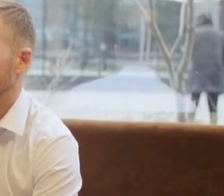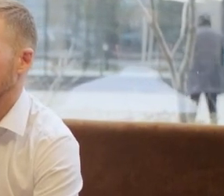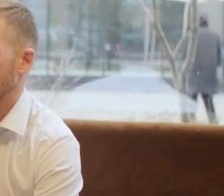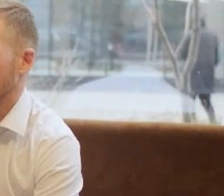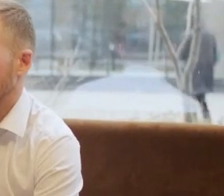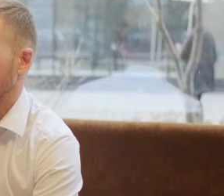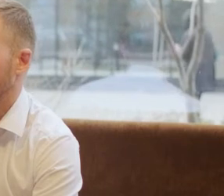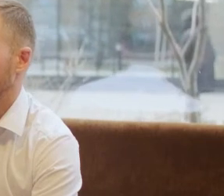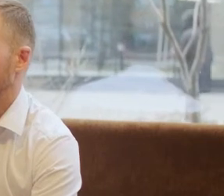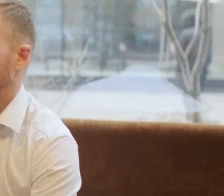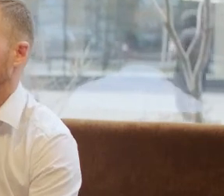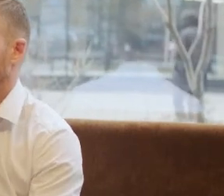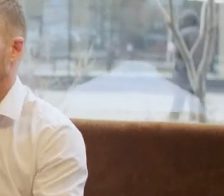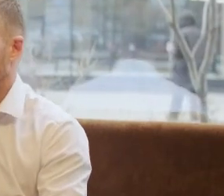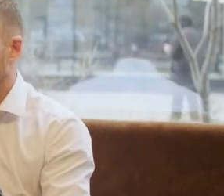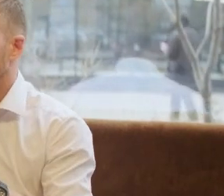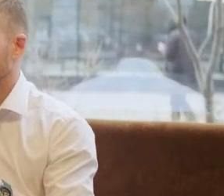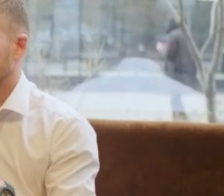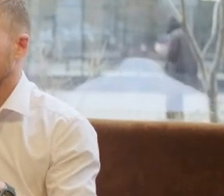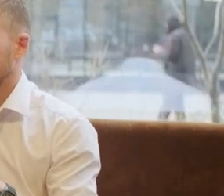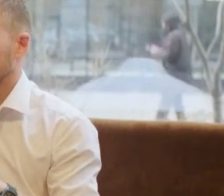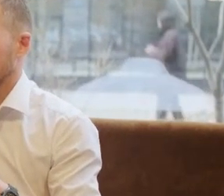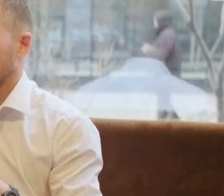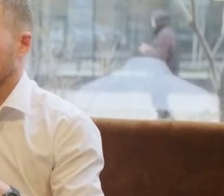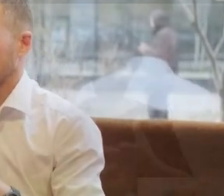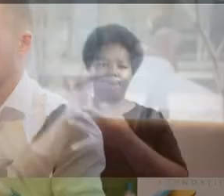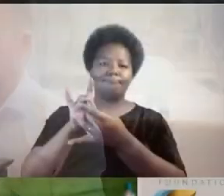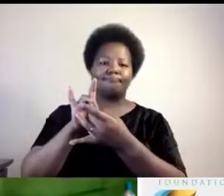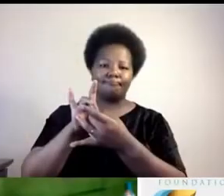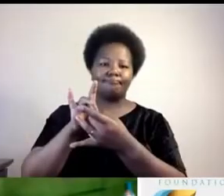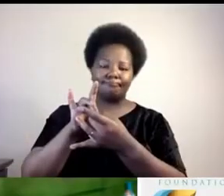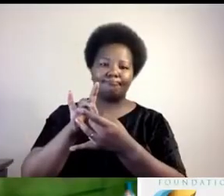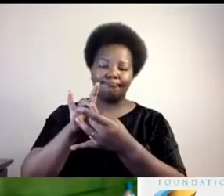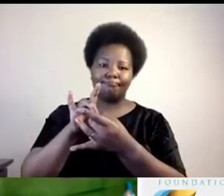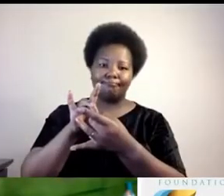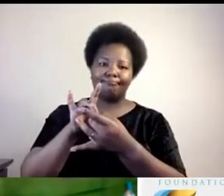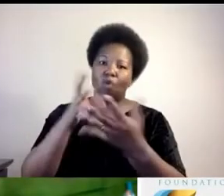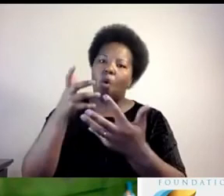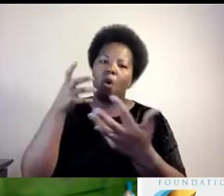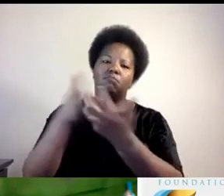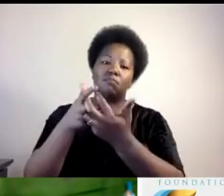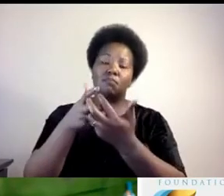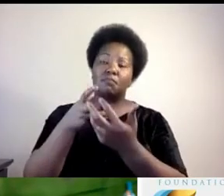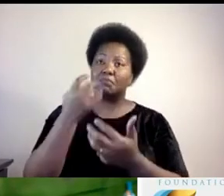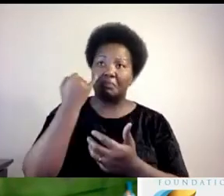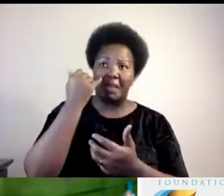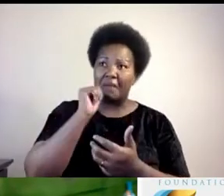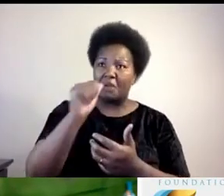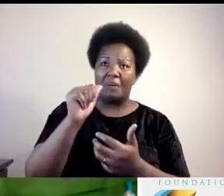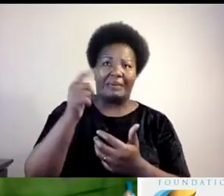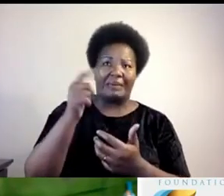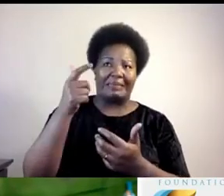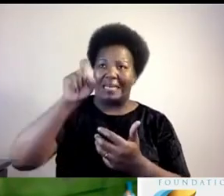is actually meeting the needs of that person-centered plan. And if not, how can we help them with a